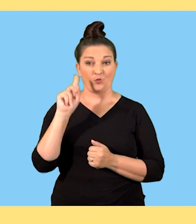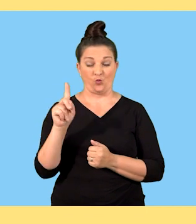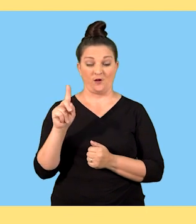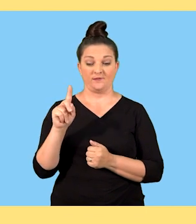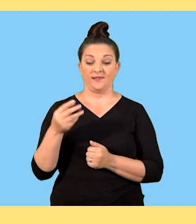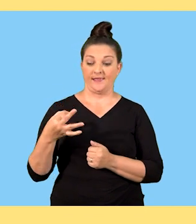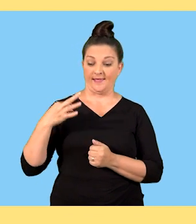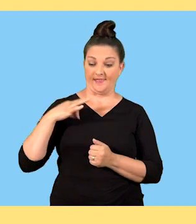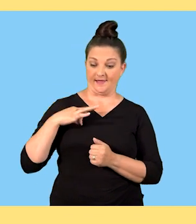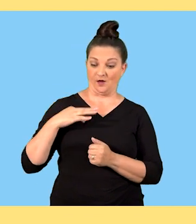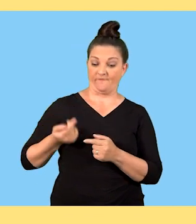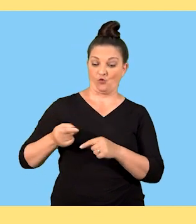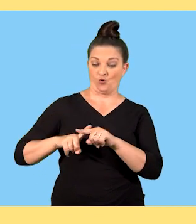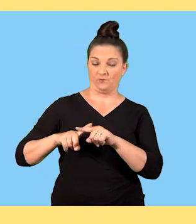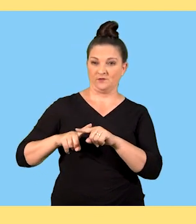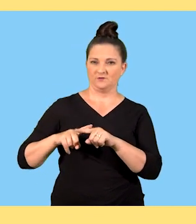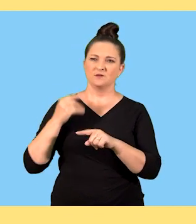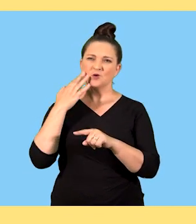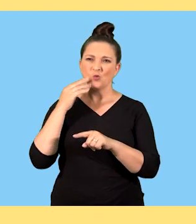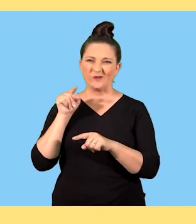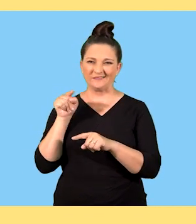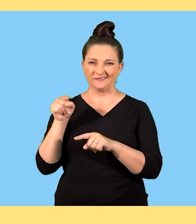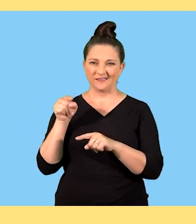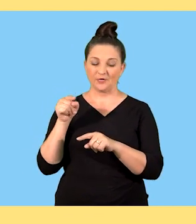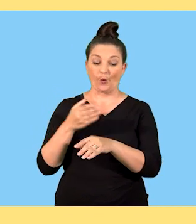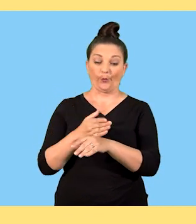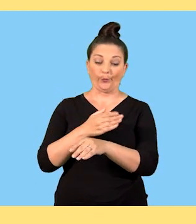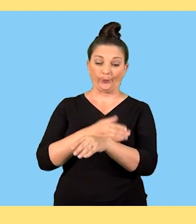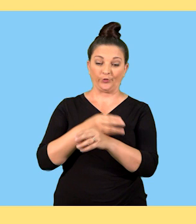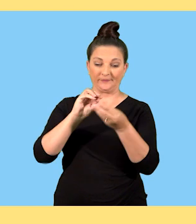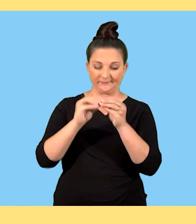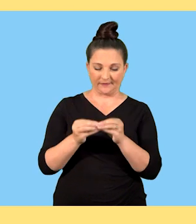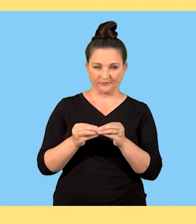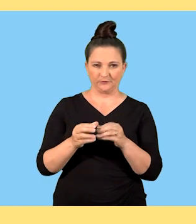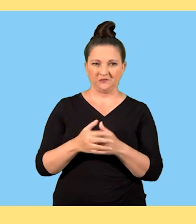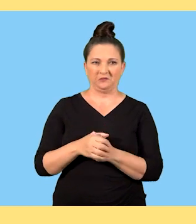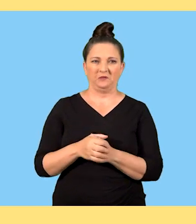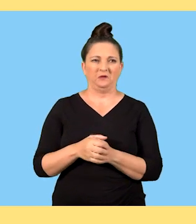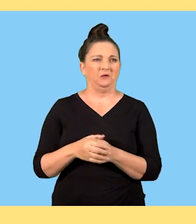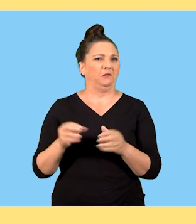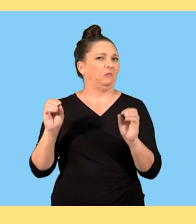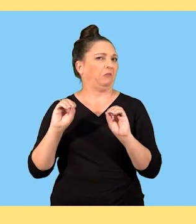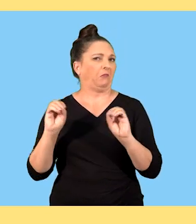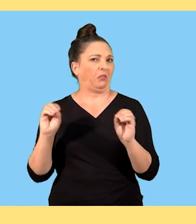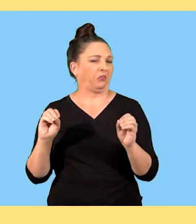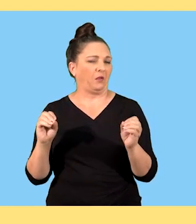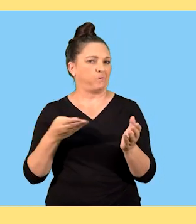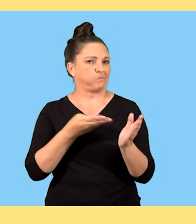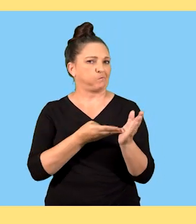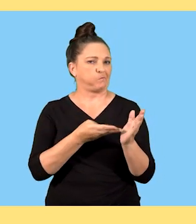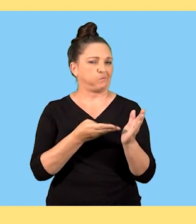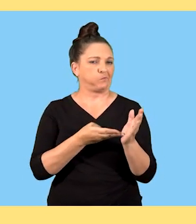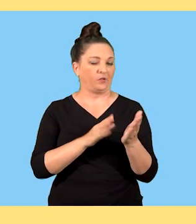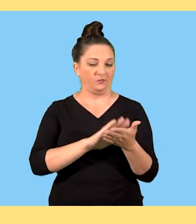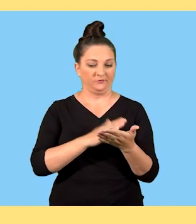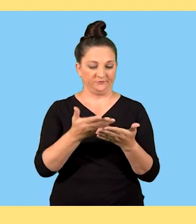business. All right? So remember, it is commission income. In the nominal account section of the pre-adjustment trial balance, there